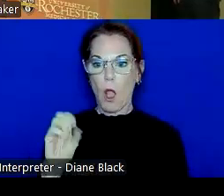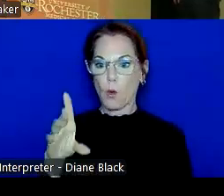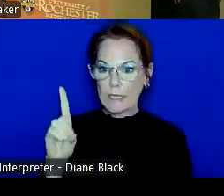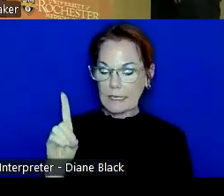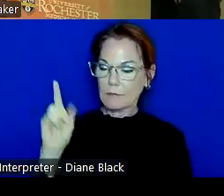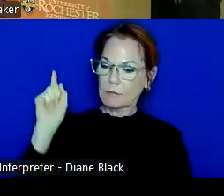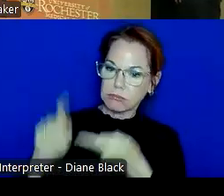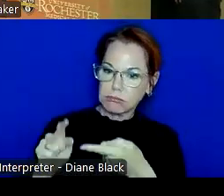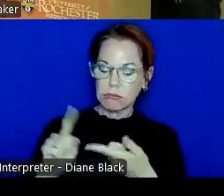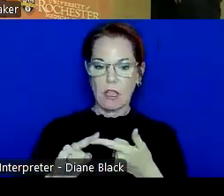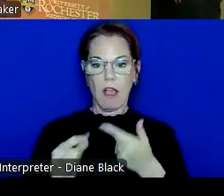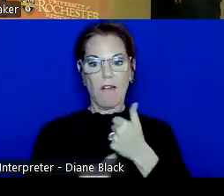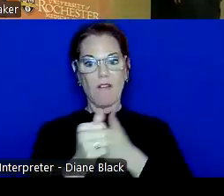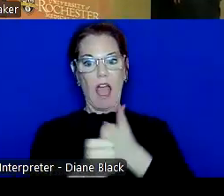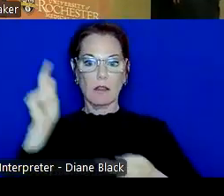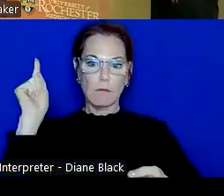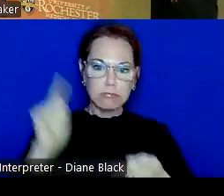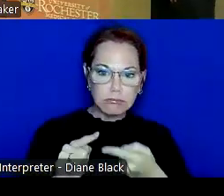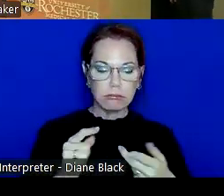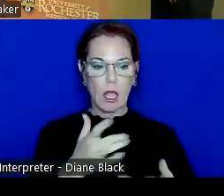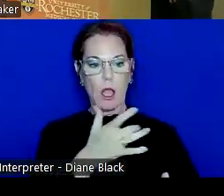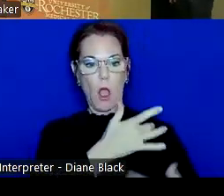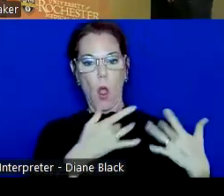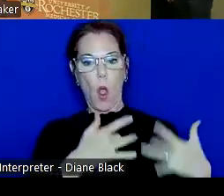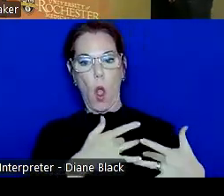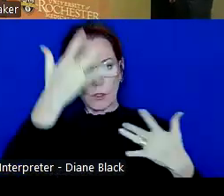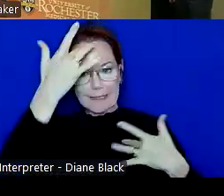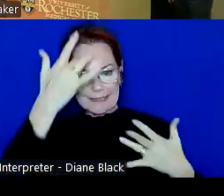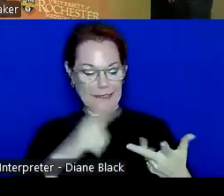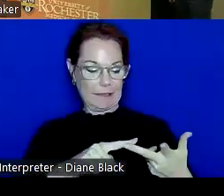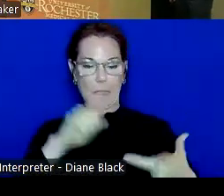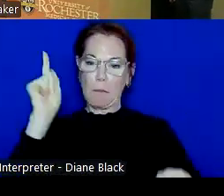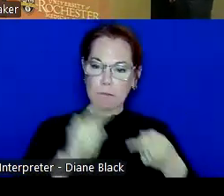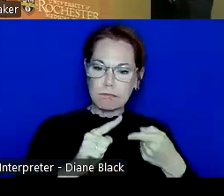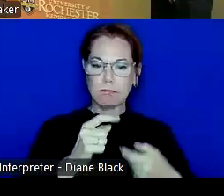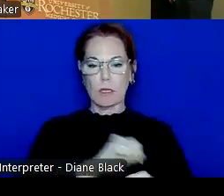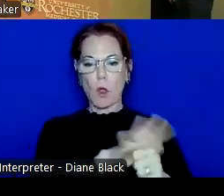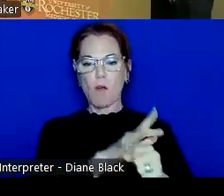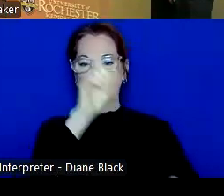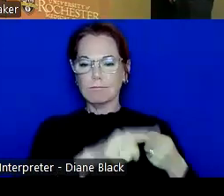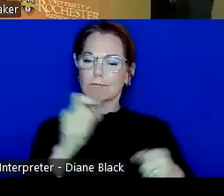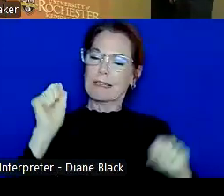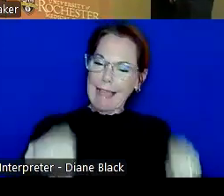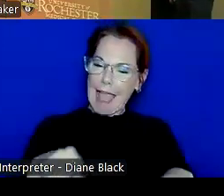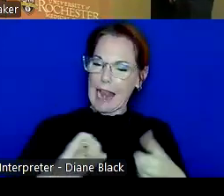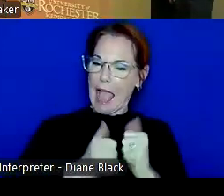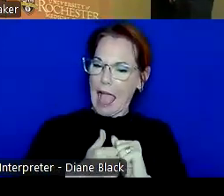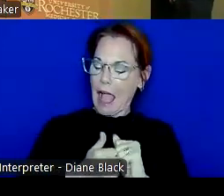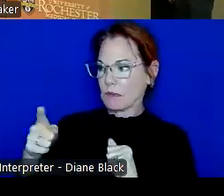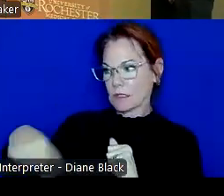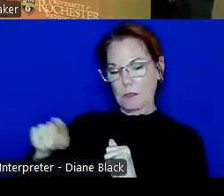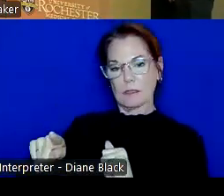violence, and we can prevent drug addiction, heart disease, and COVID. What we need is continued commitment to public health preventative